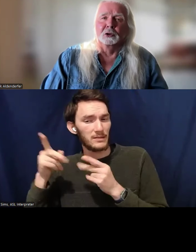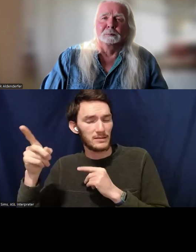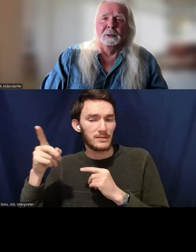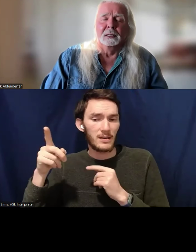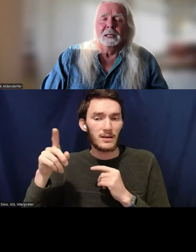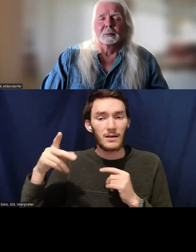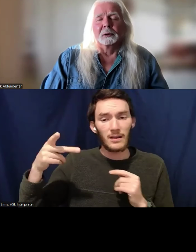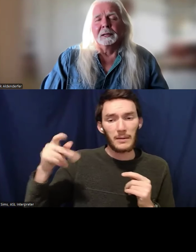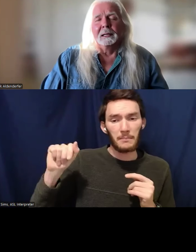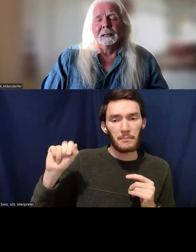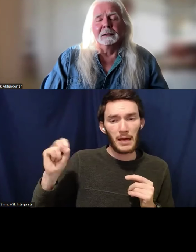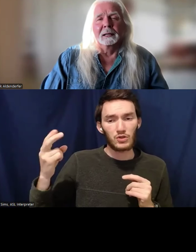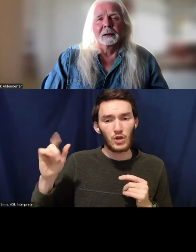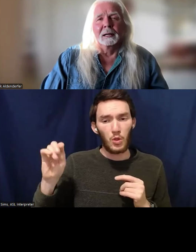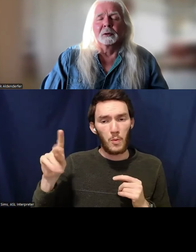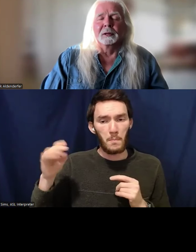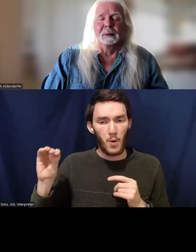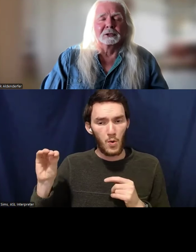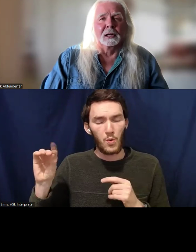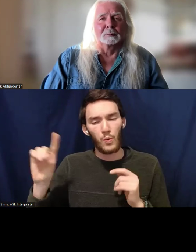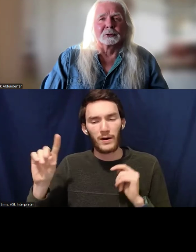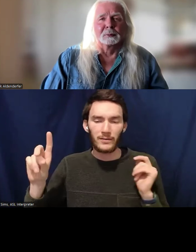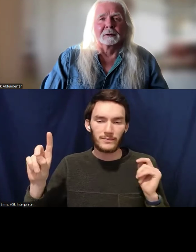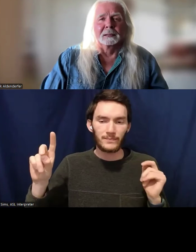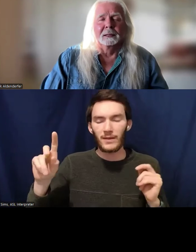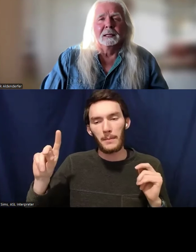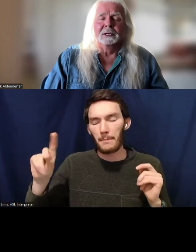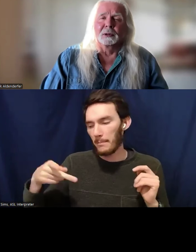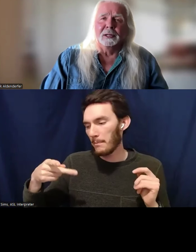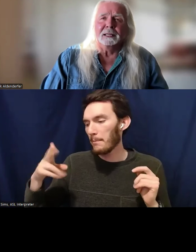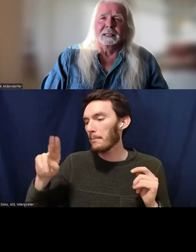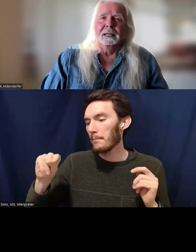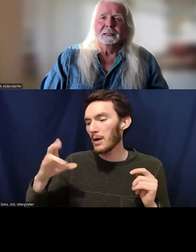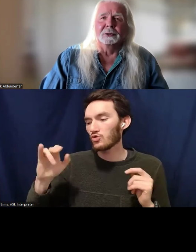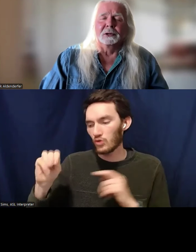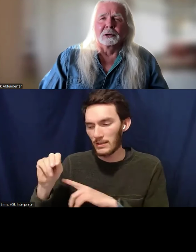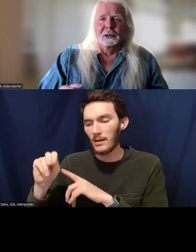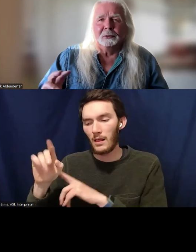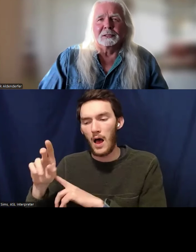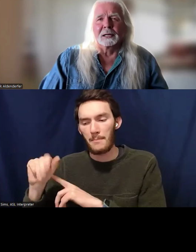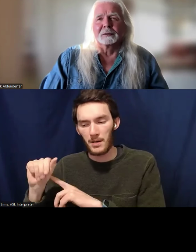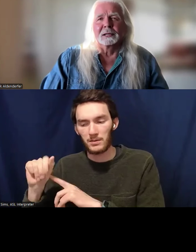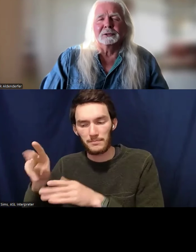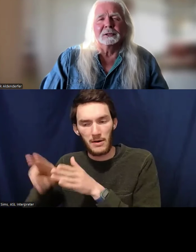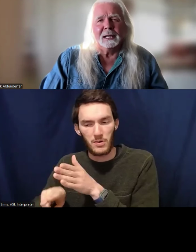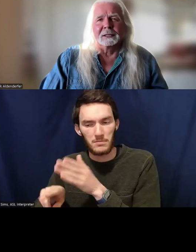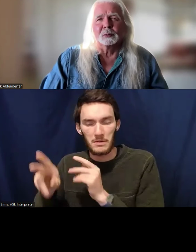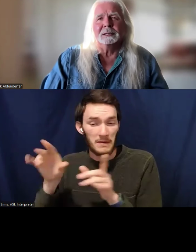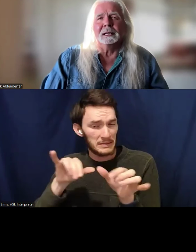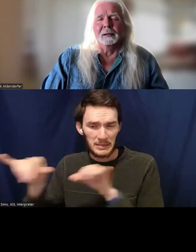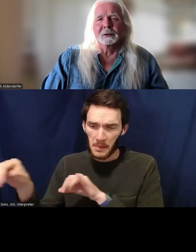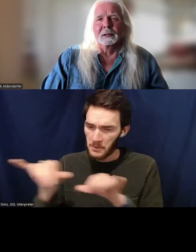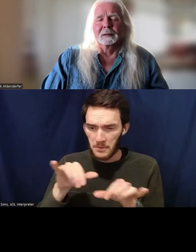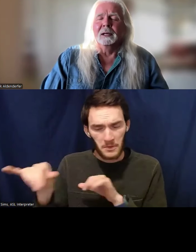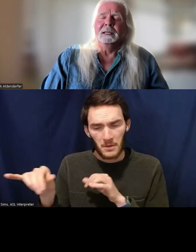Tashi Lumpo, where the Panchen Lamas are buried. So I think that to conclude this conversation is yes, we